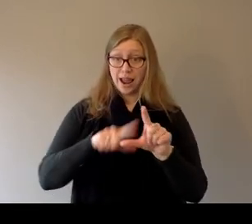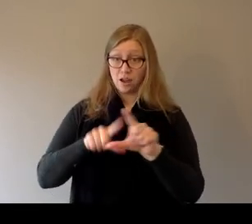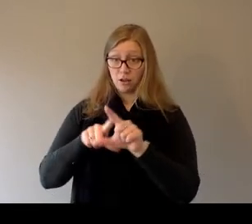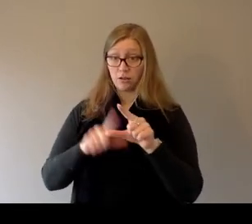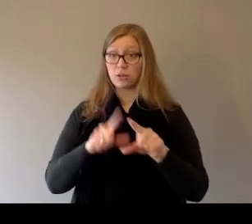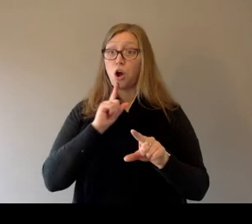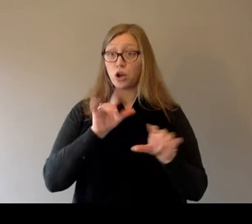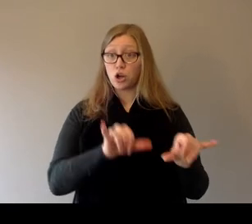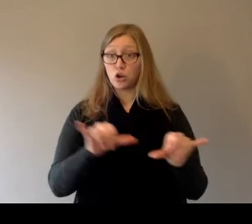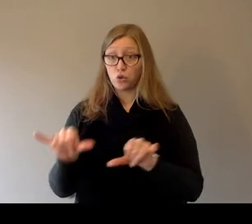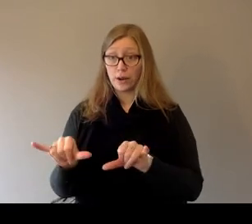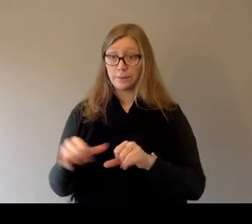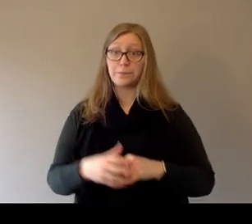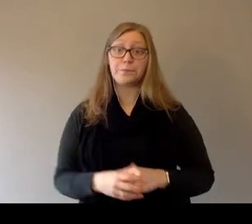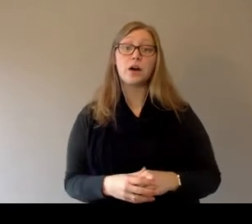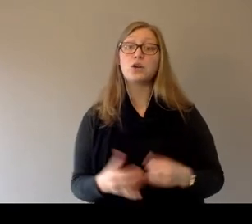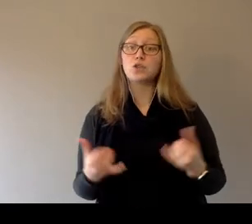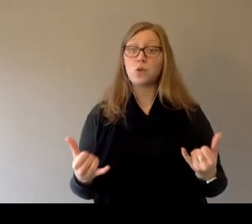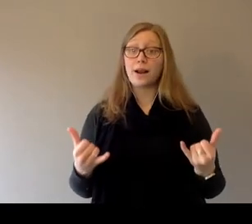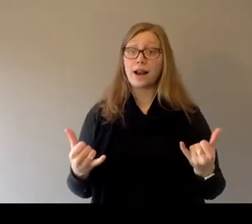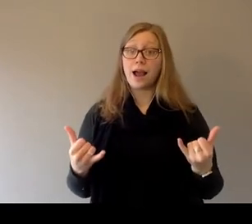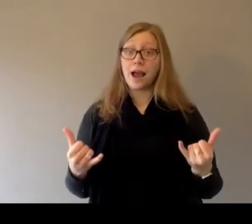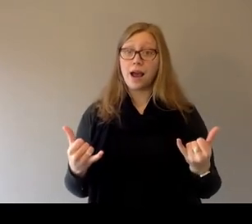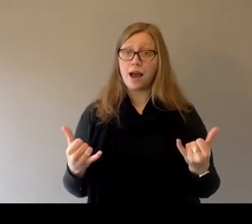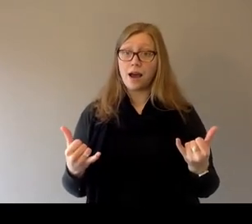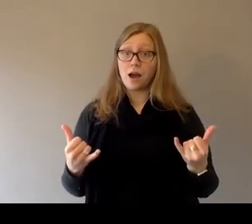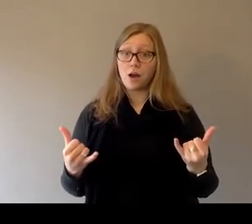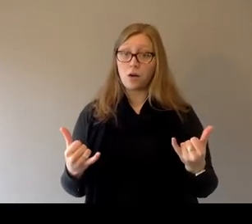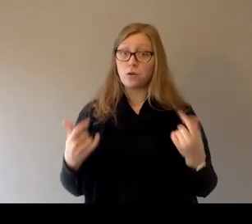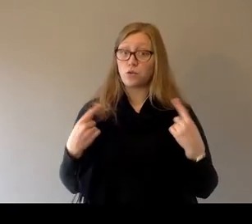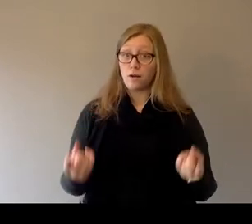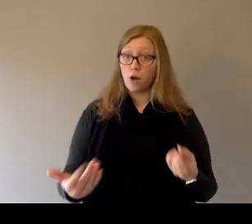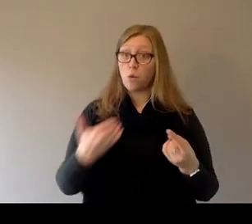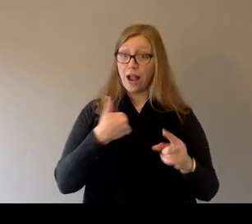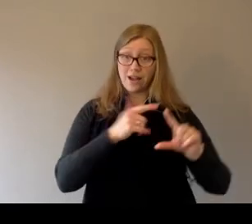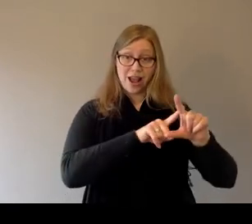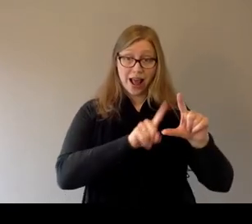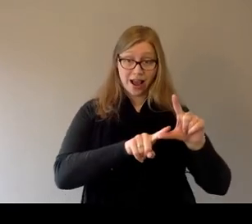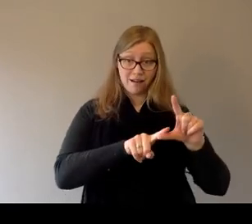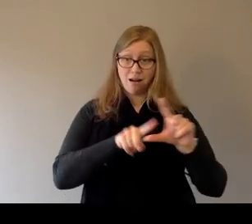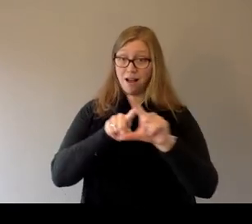And so now what we have so far is we have an angle,